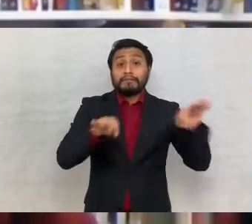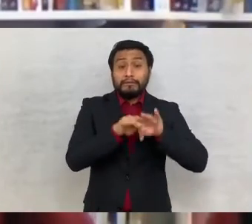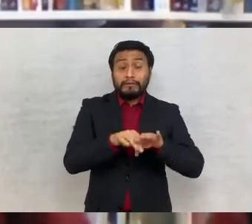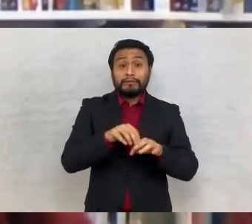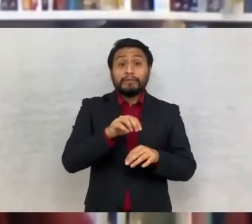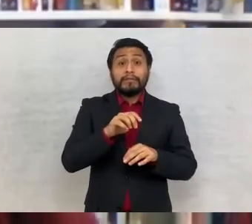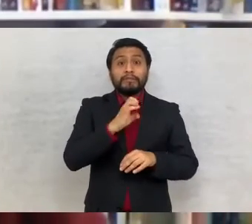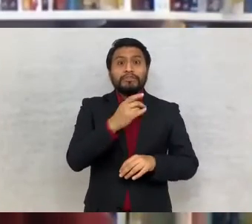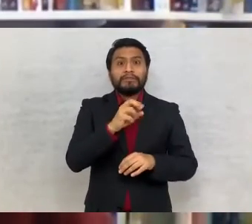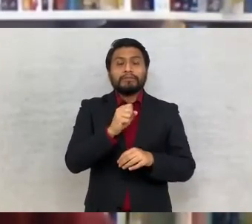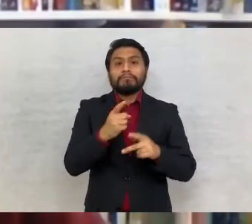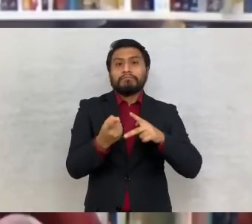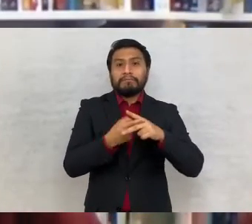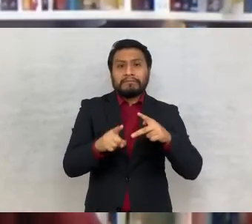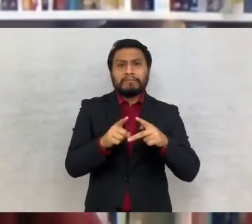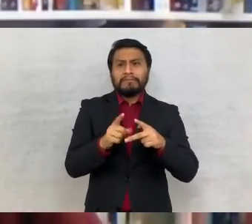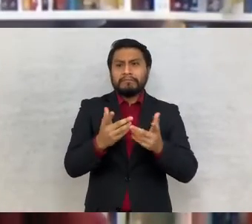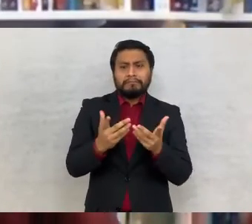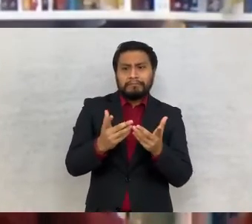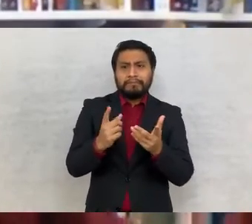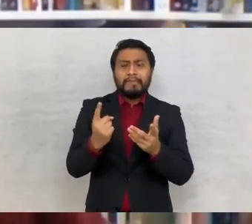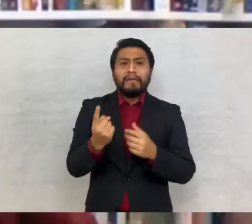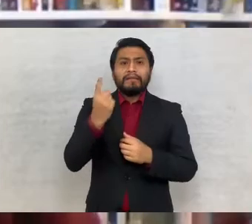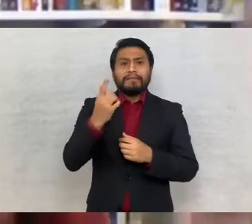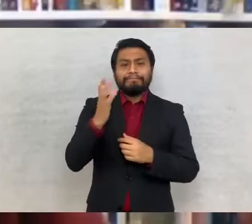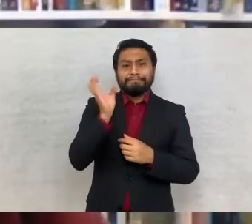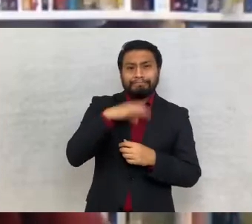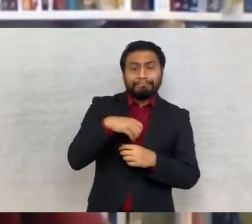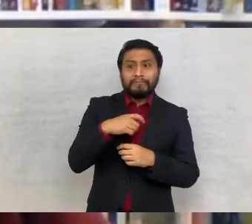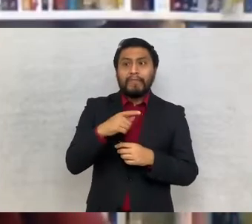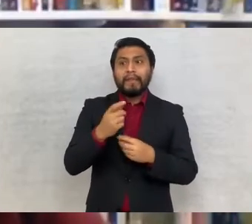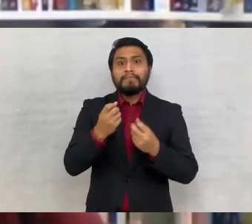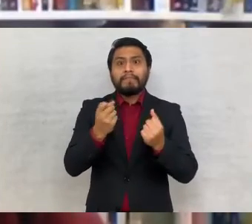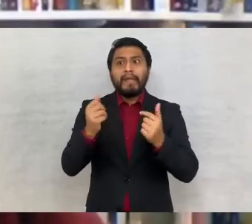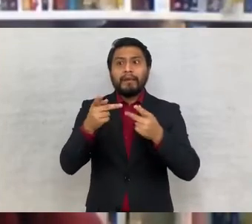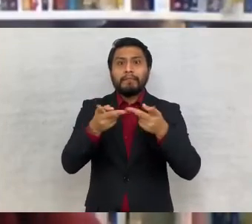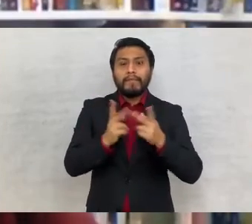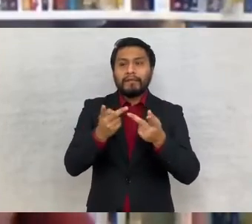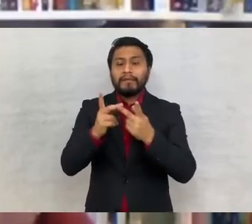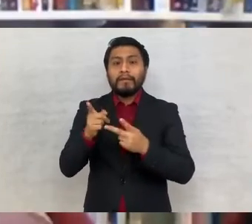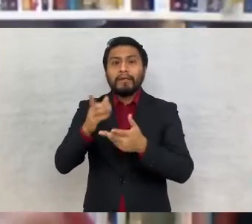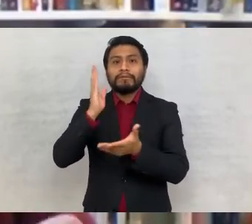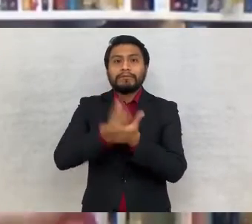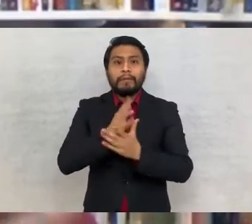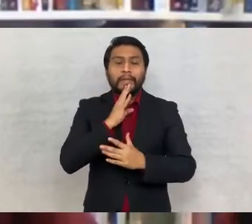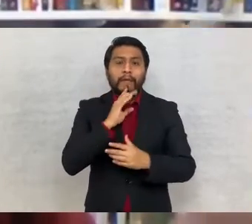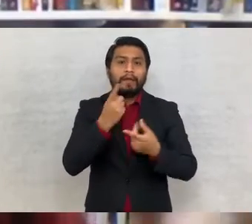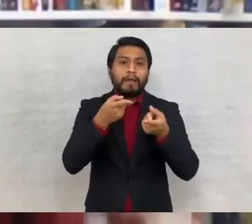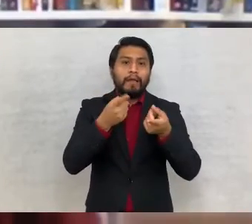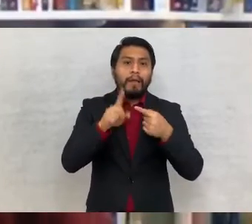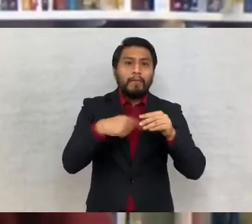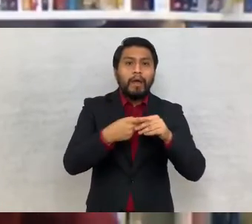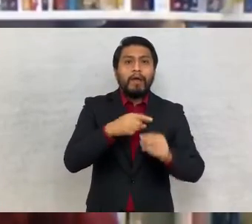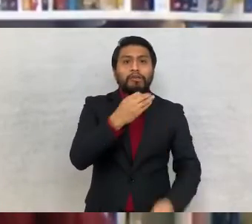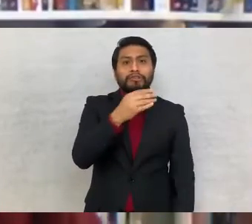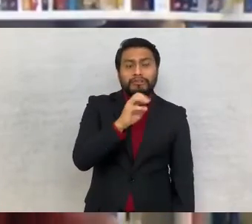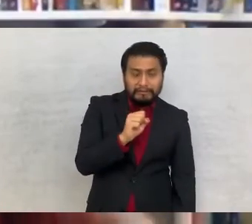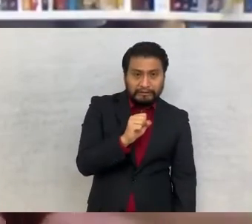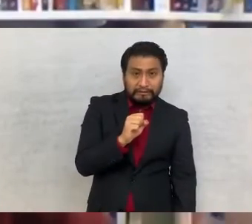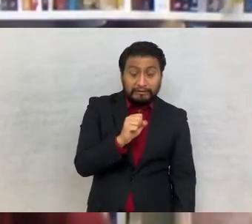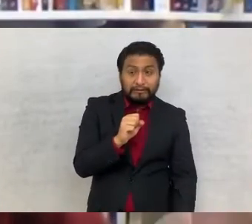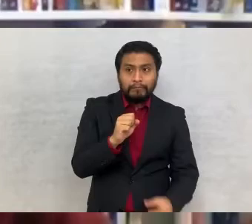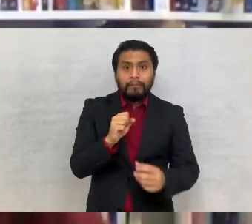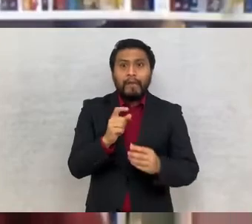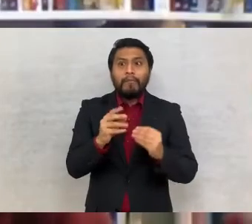of changes in the environment. But what comes after this certainty is an immoderate vocation to intervene in all